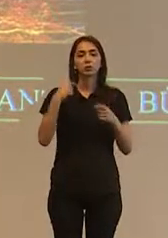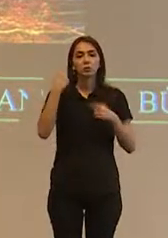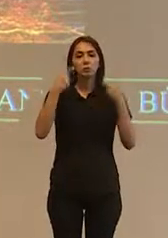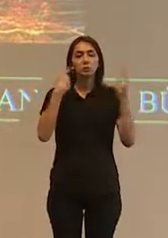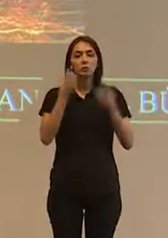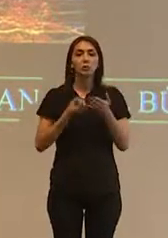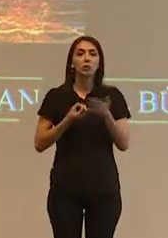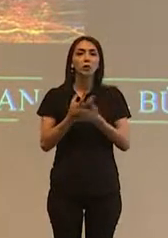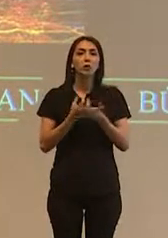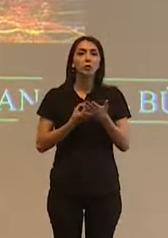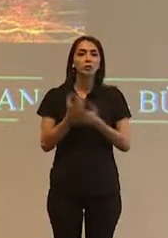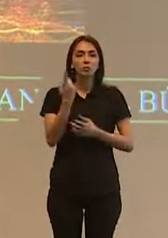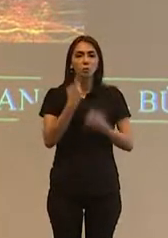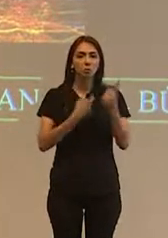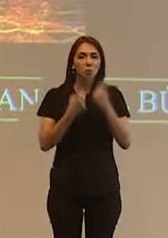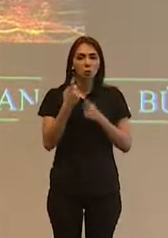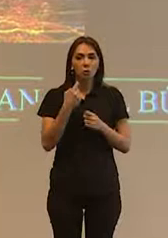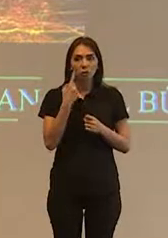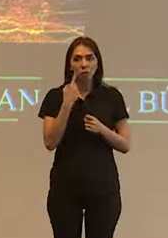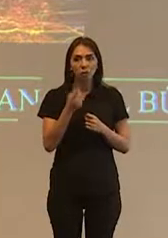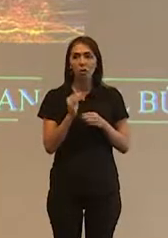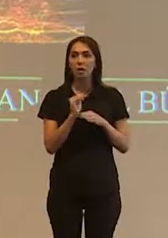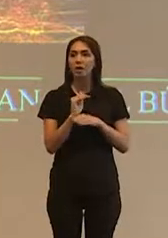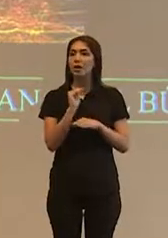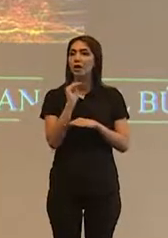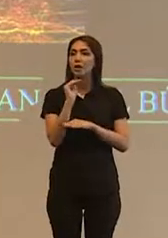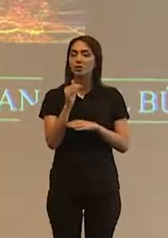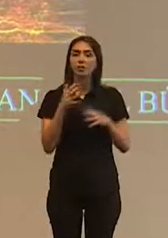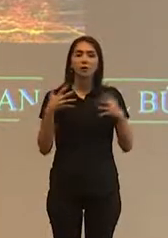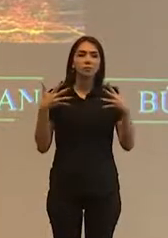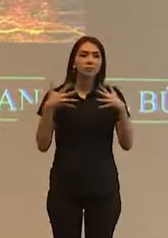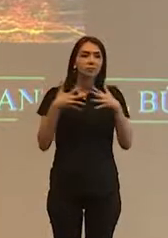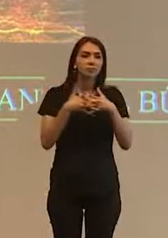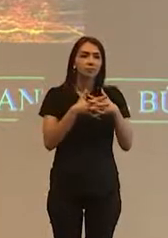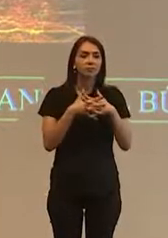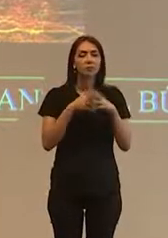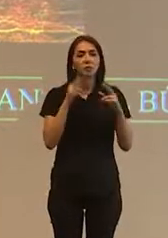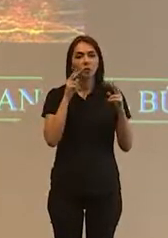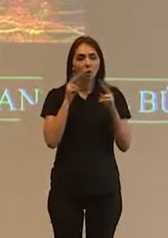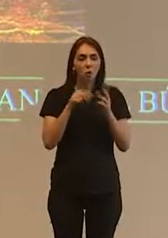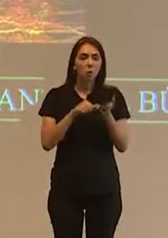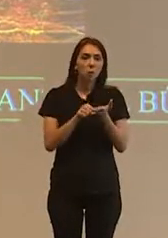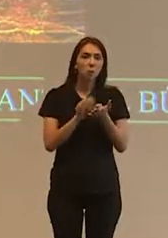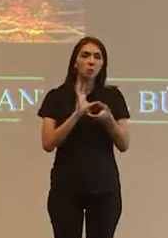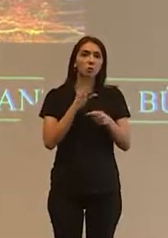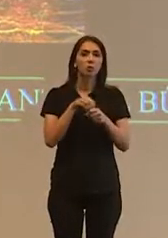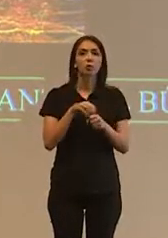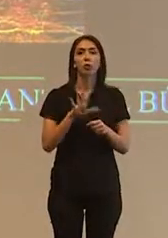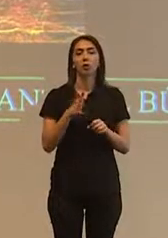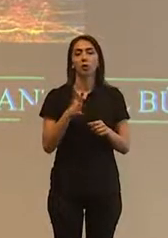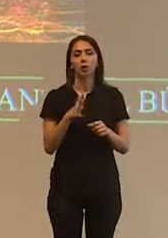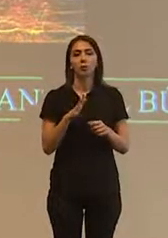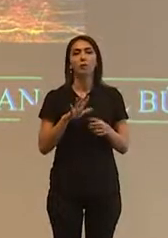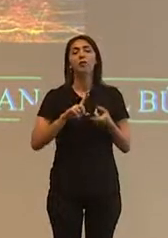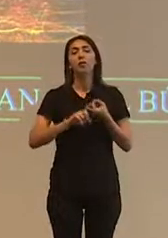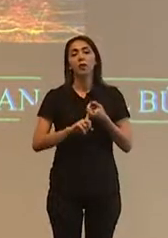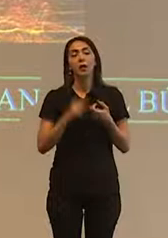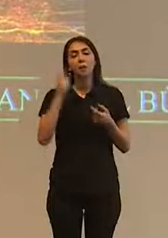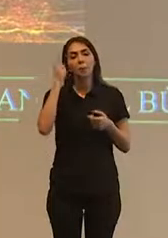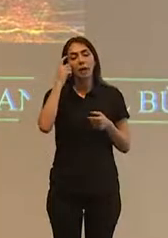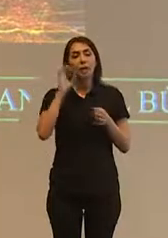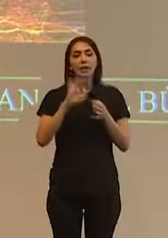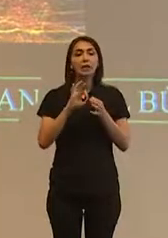so gradually we transition from working on the question how brain produces